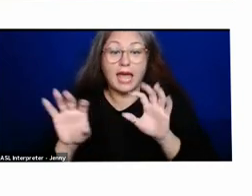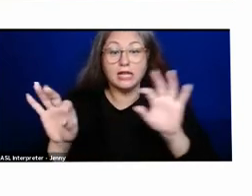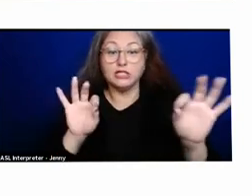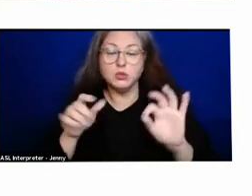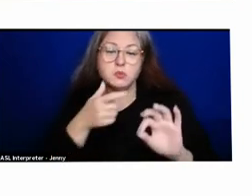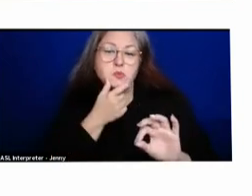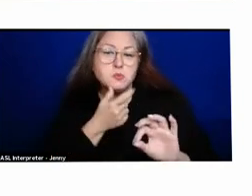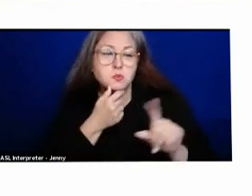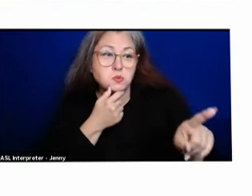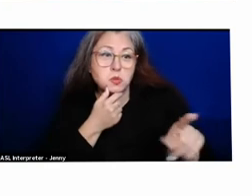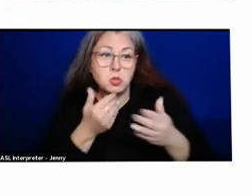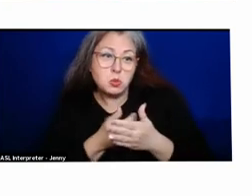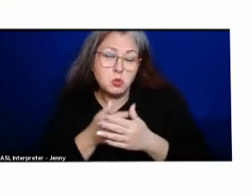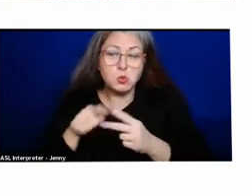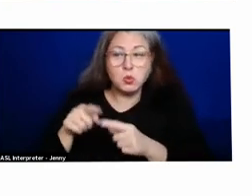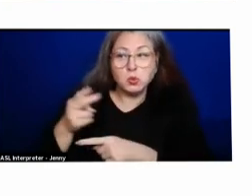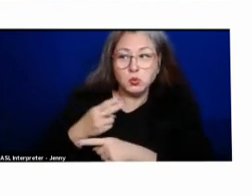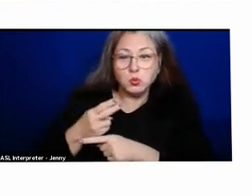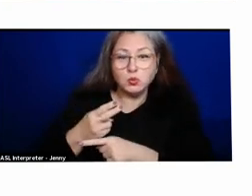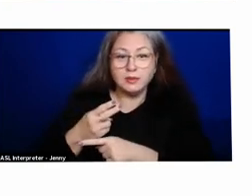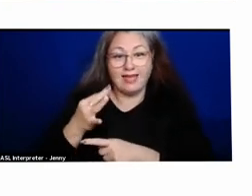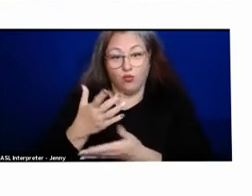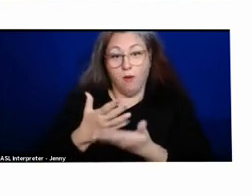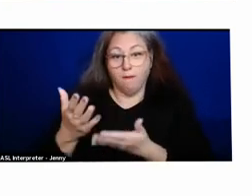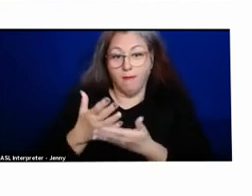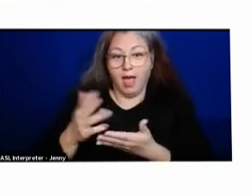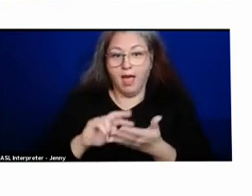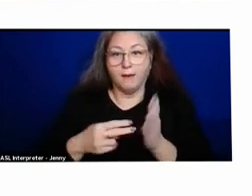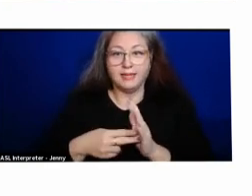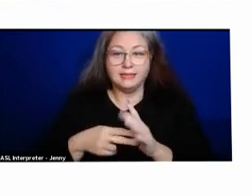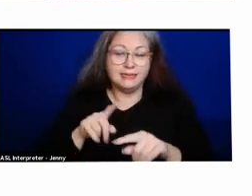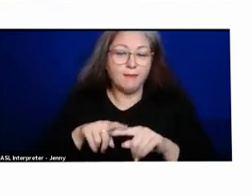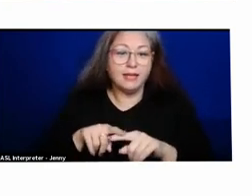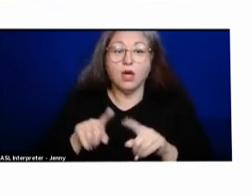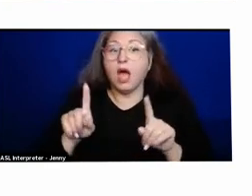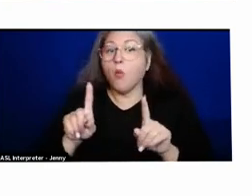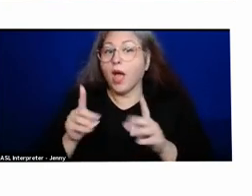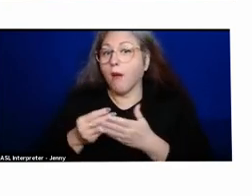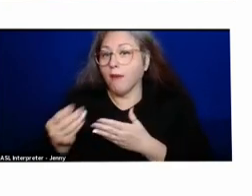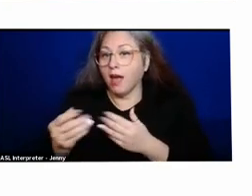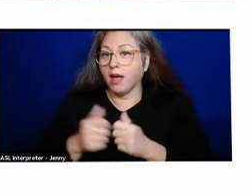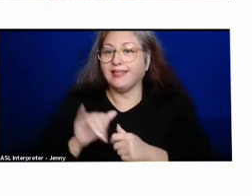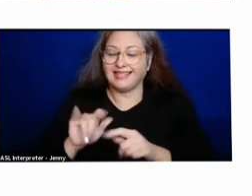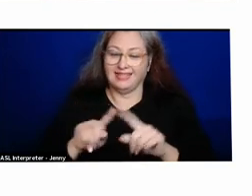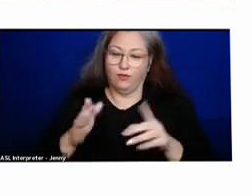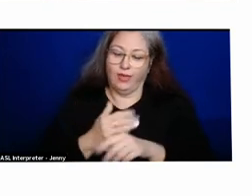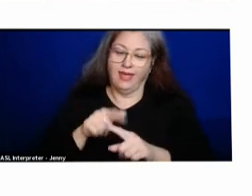new. For them, buying used becomes all about the context in which they buy it. This is when the difference between antique, vintage, thrift,